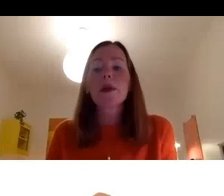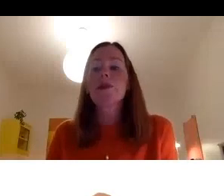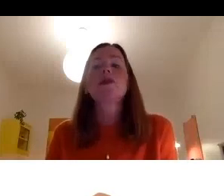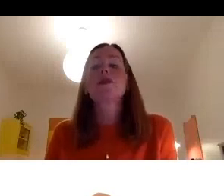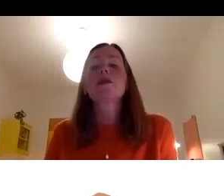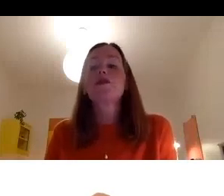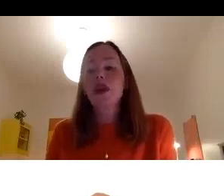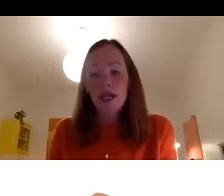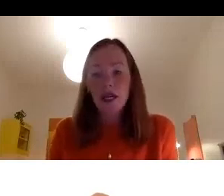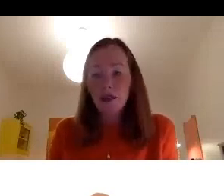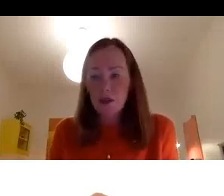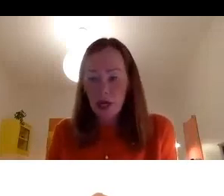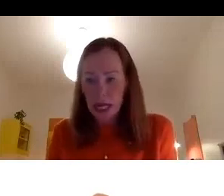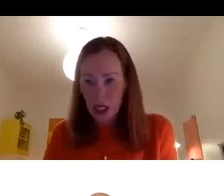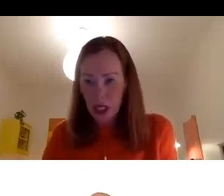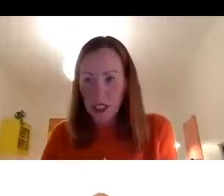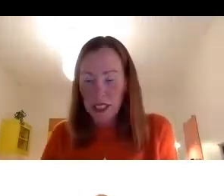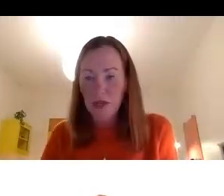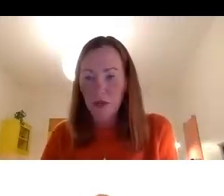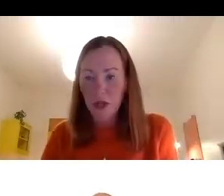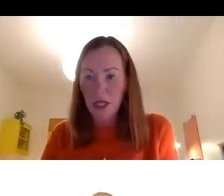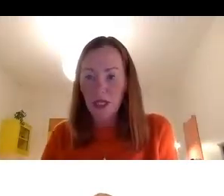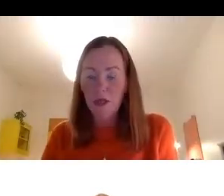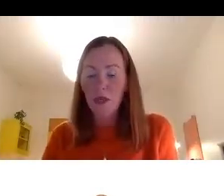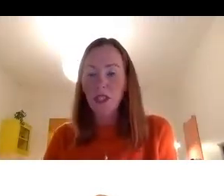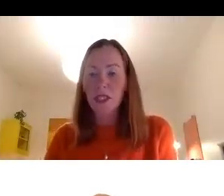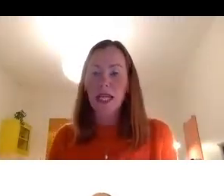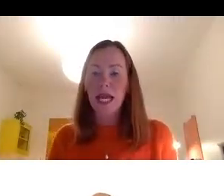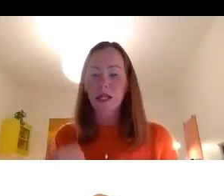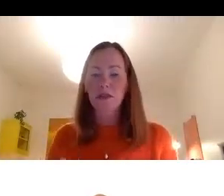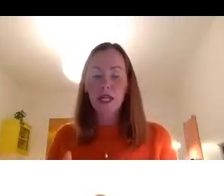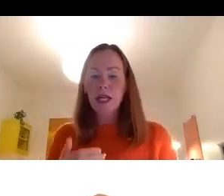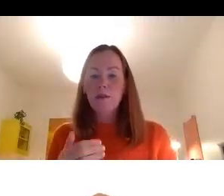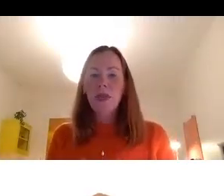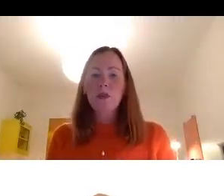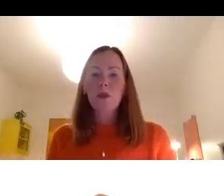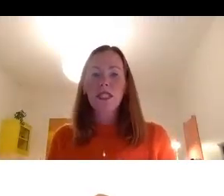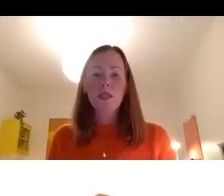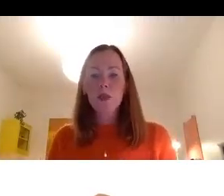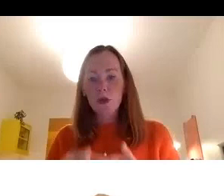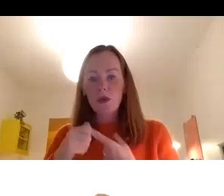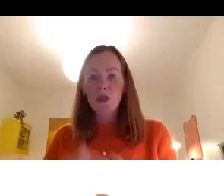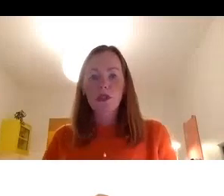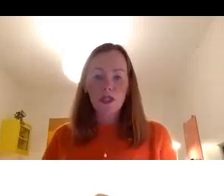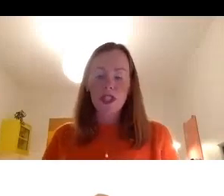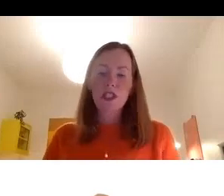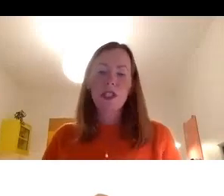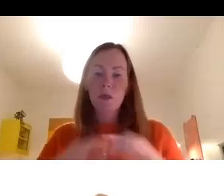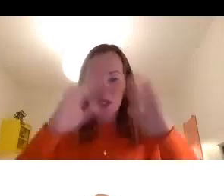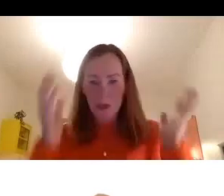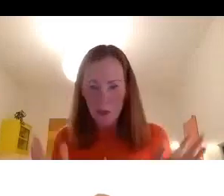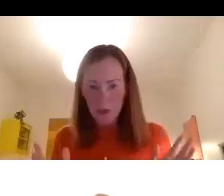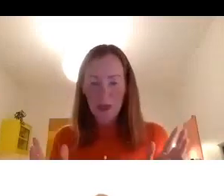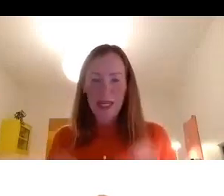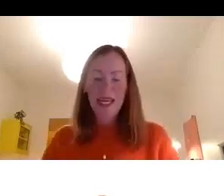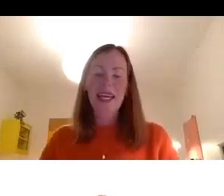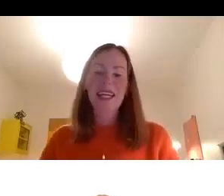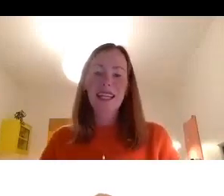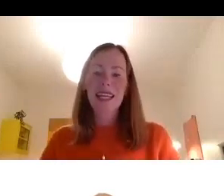thinking about the fire regulations and everything. So we just we did both the